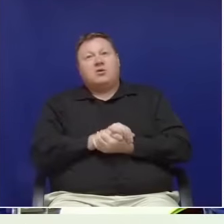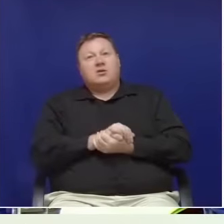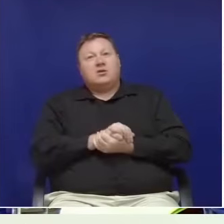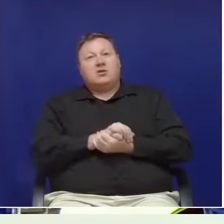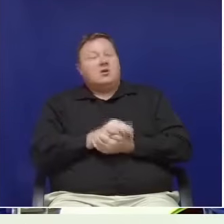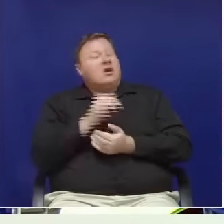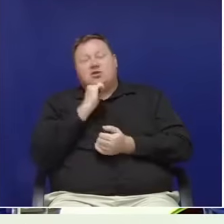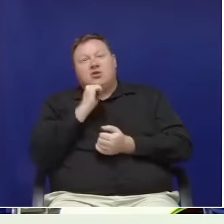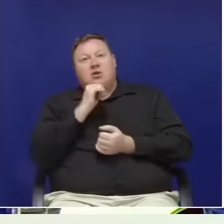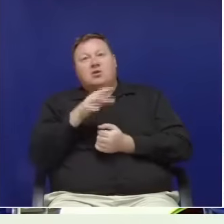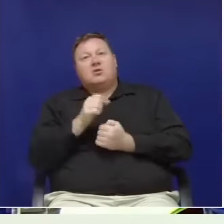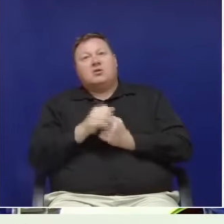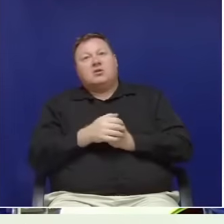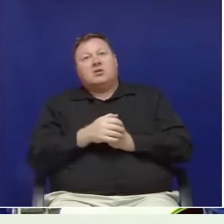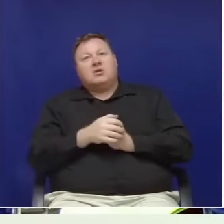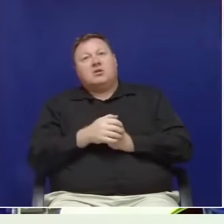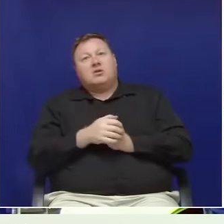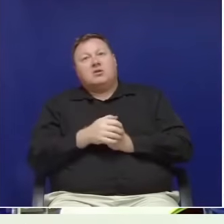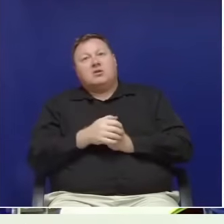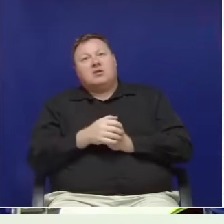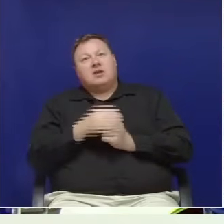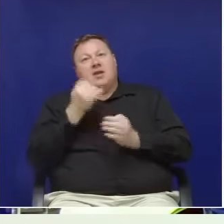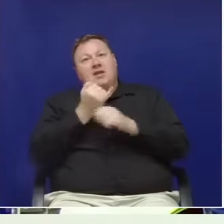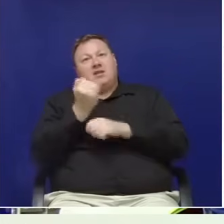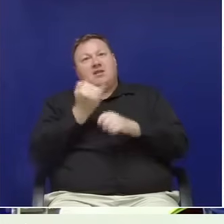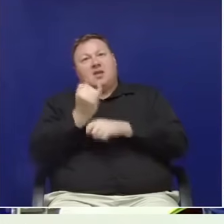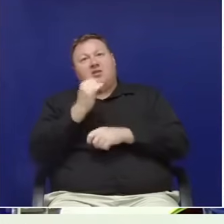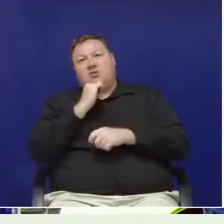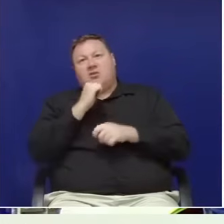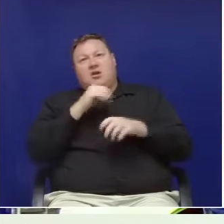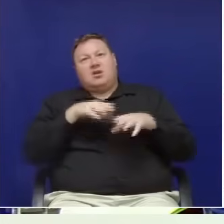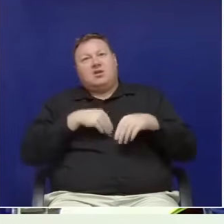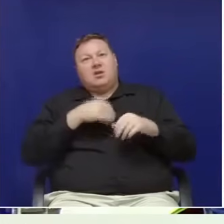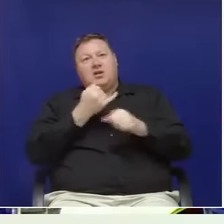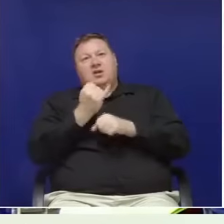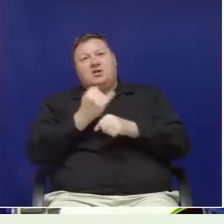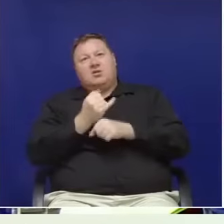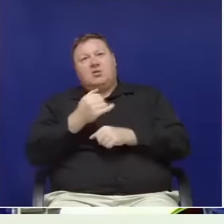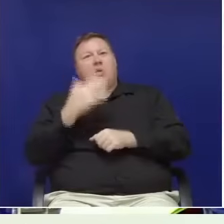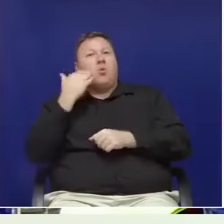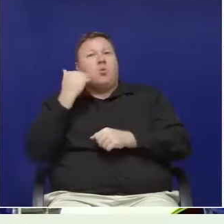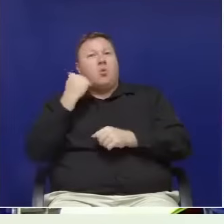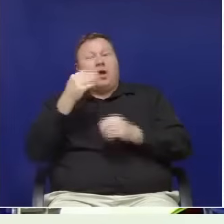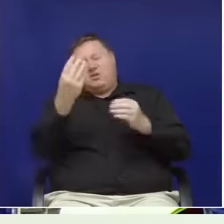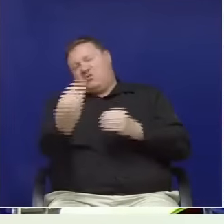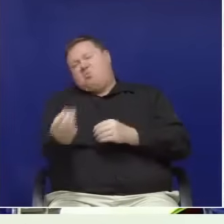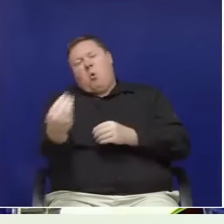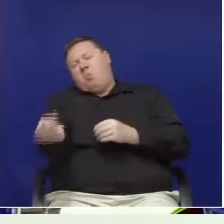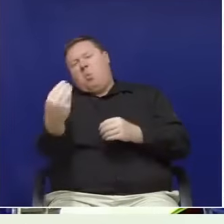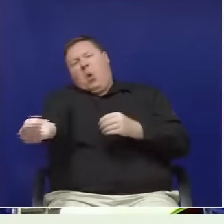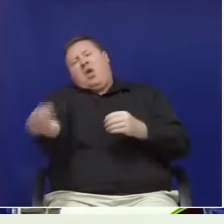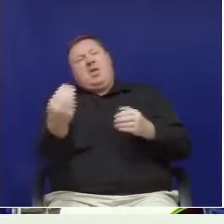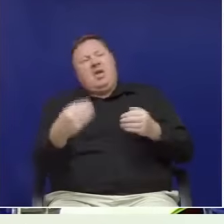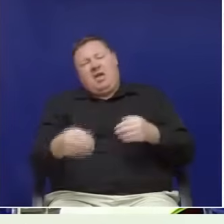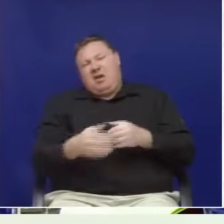a withdrawal, Honourable that's an Minister, insult. And we're not going to be insulted by some white small boys here. Honourable